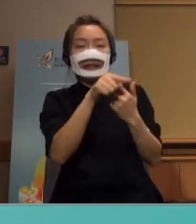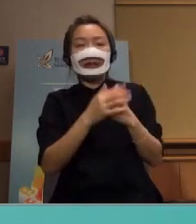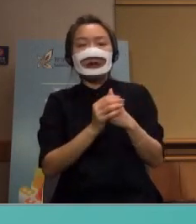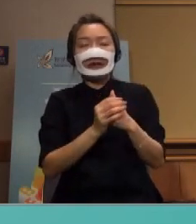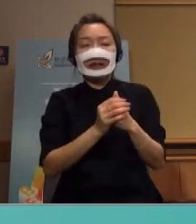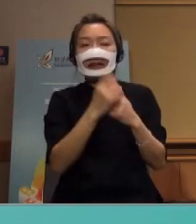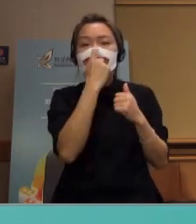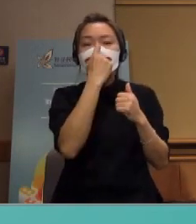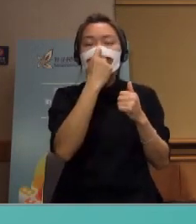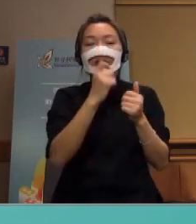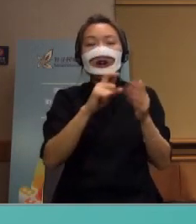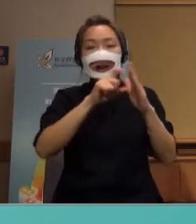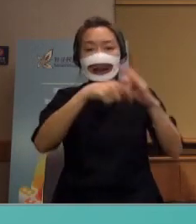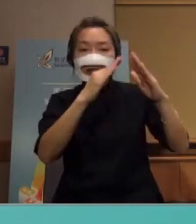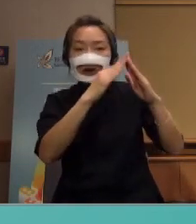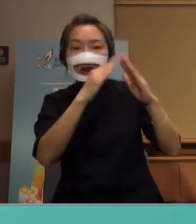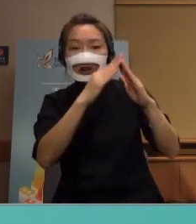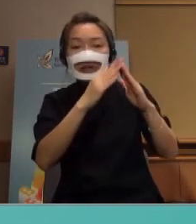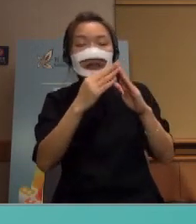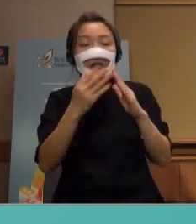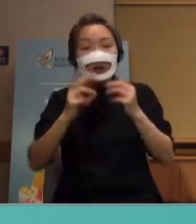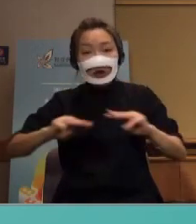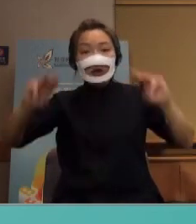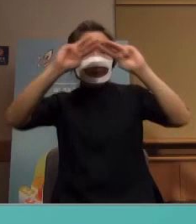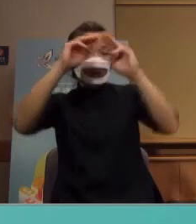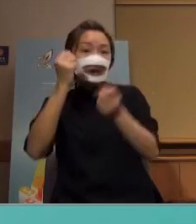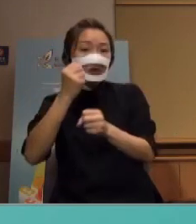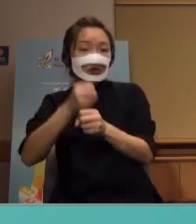job at the UN is basically to try to grow this market 100 times.